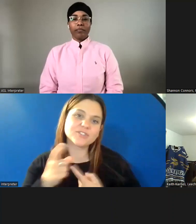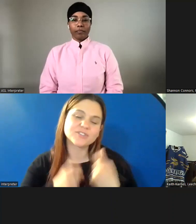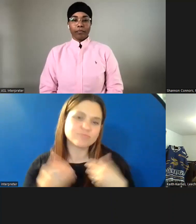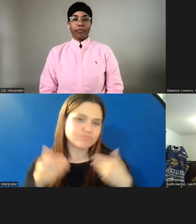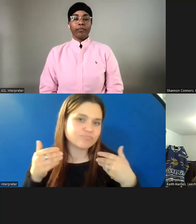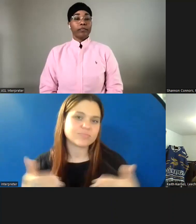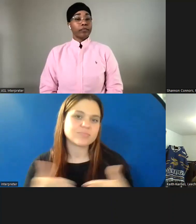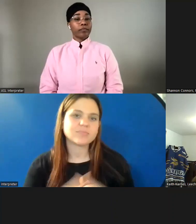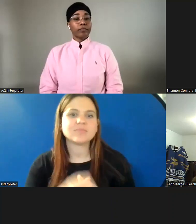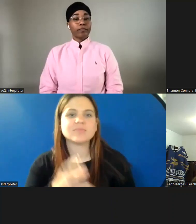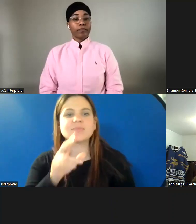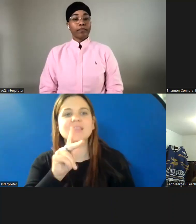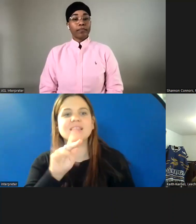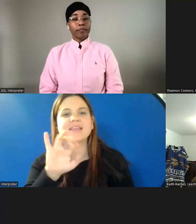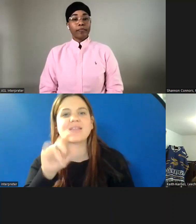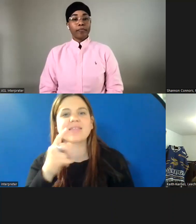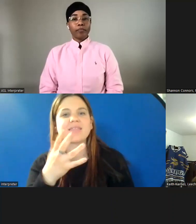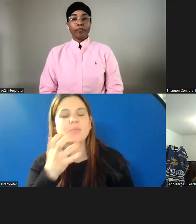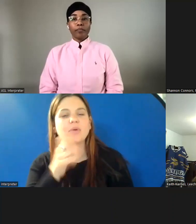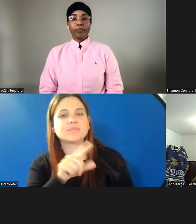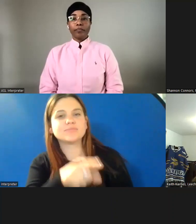Keith, I'm going to start with you.